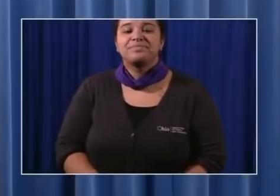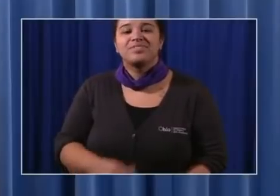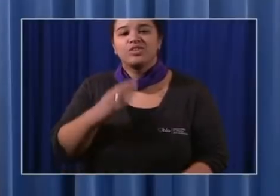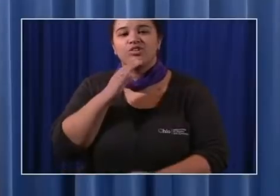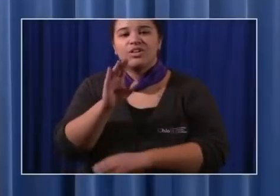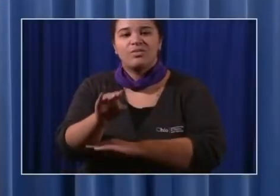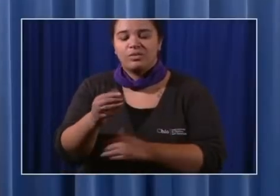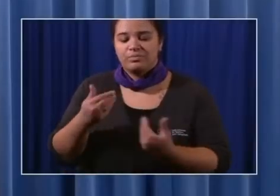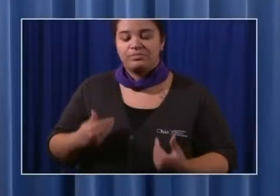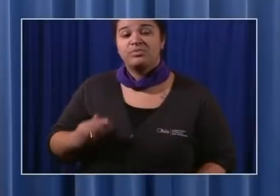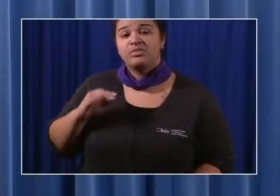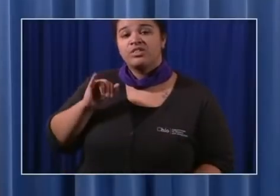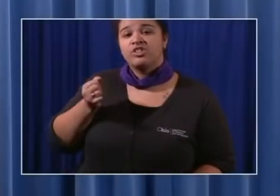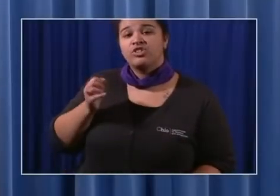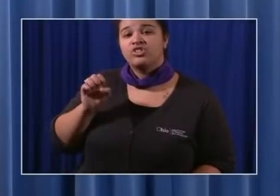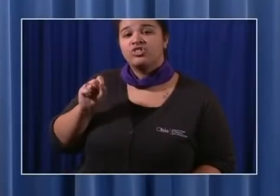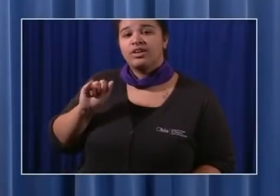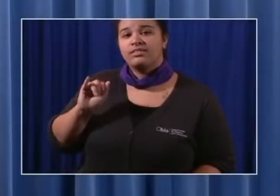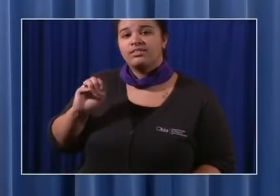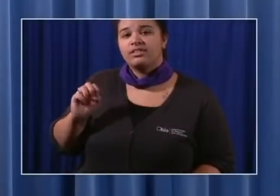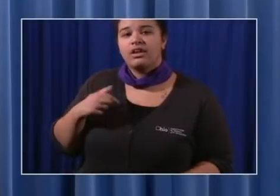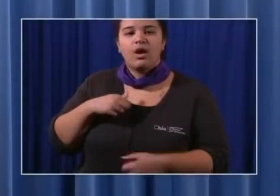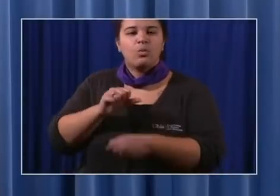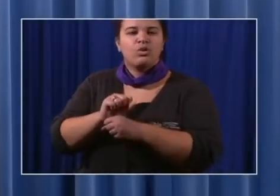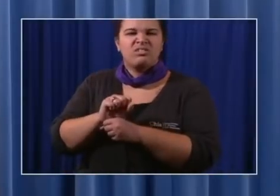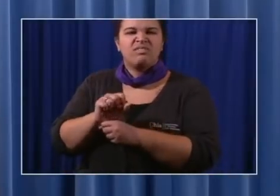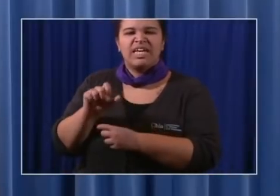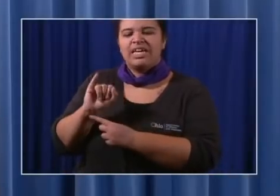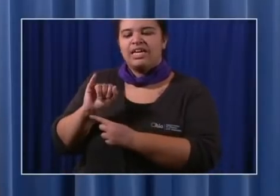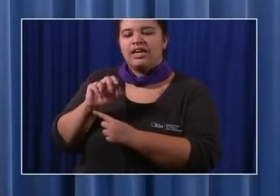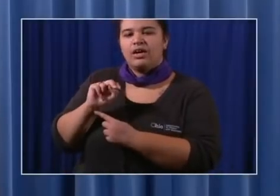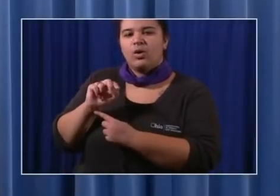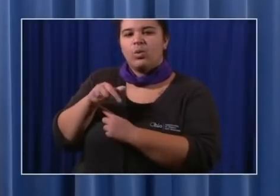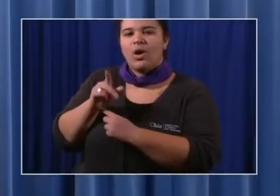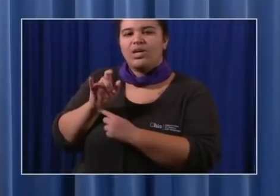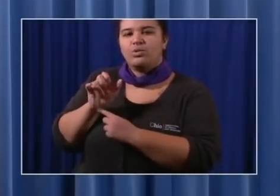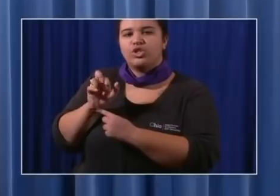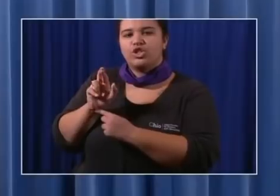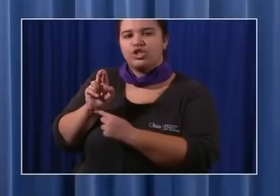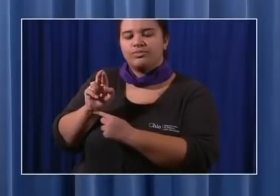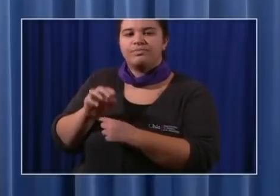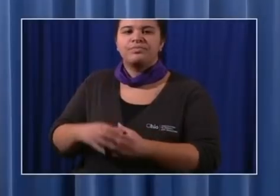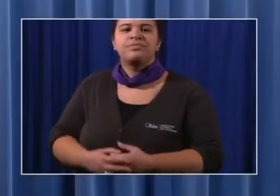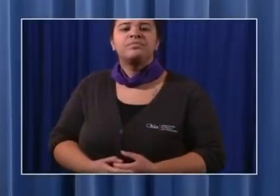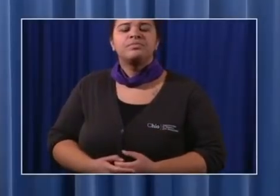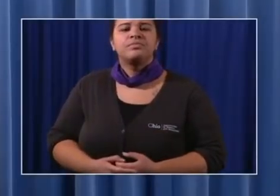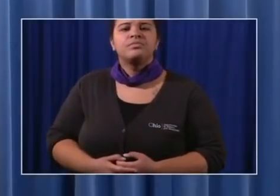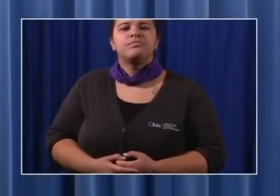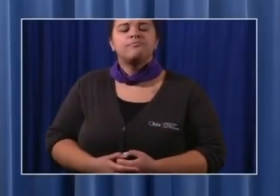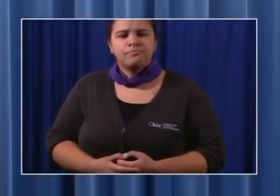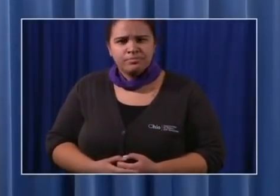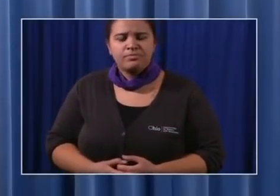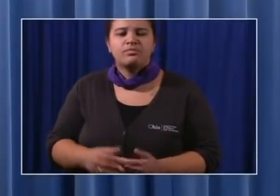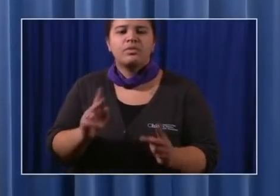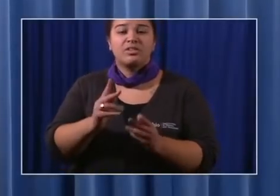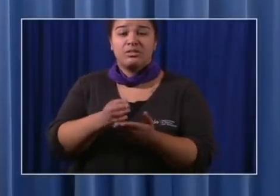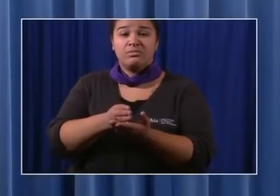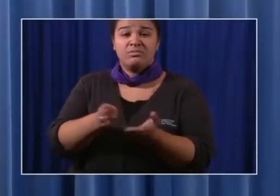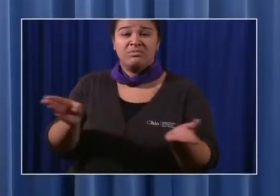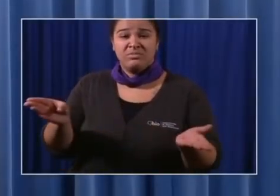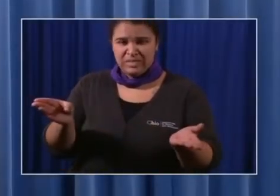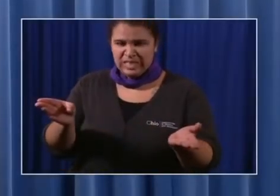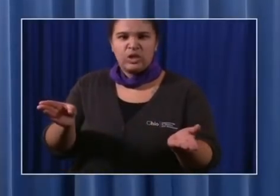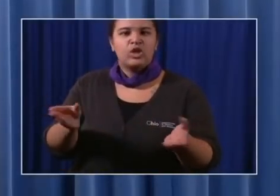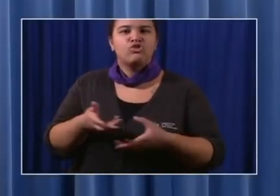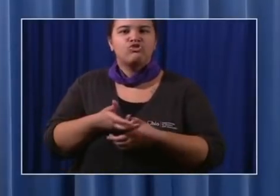Afternoon, this is Jessie Balmert with the Inquirer. You talk about the importance of rebuilding public trust after the investigation